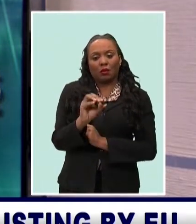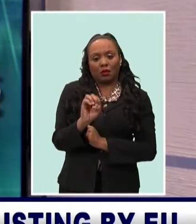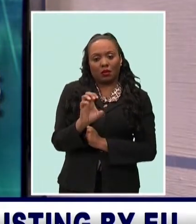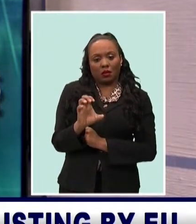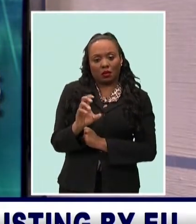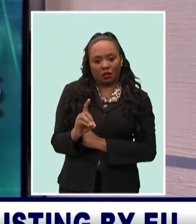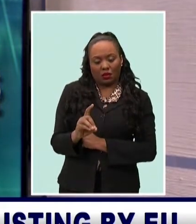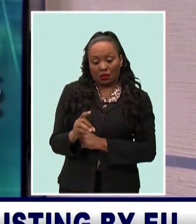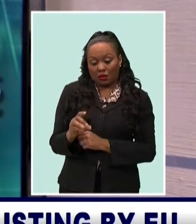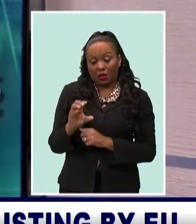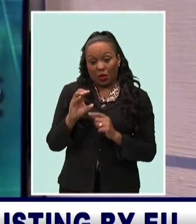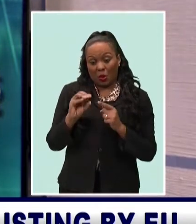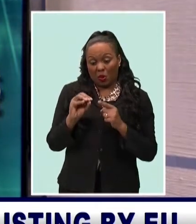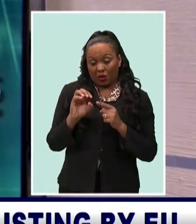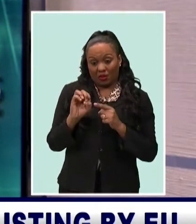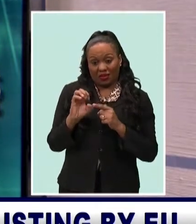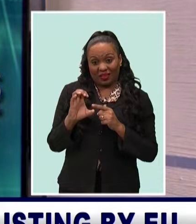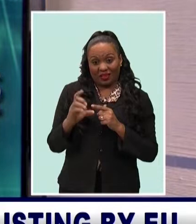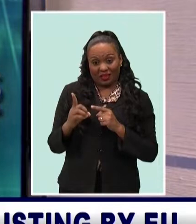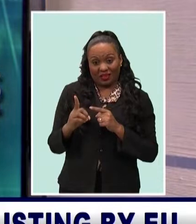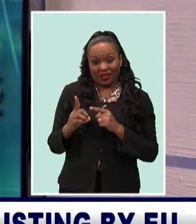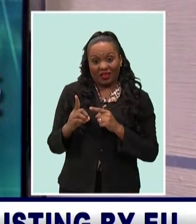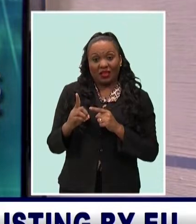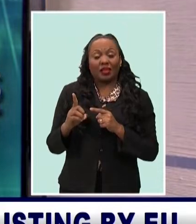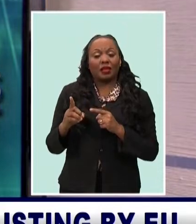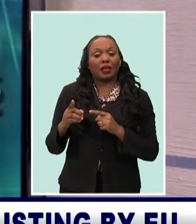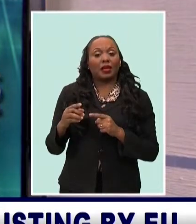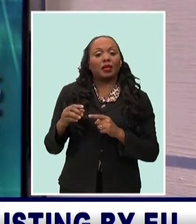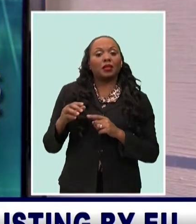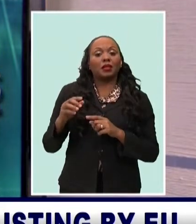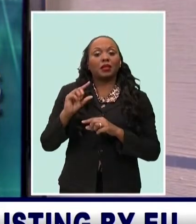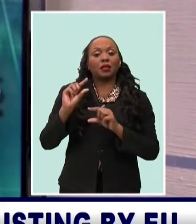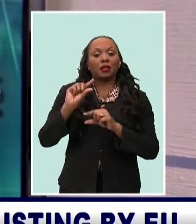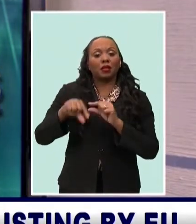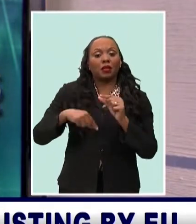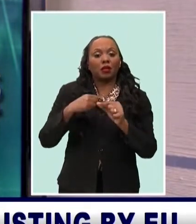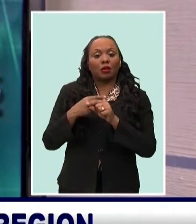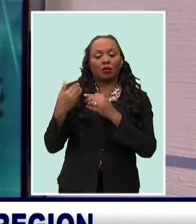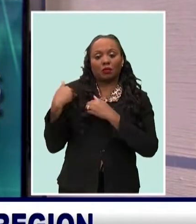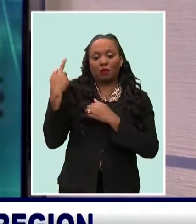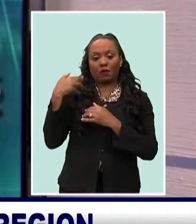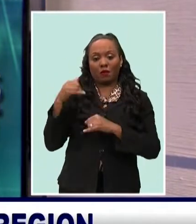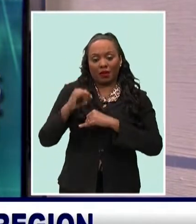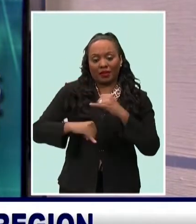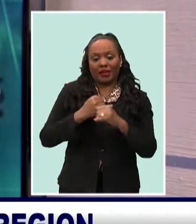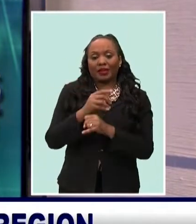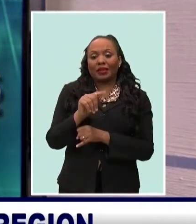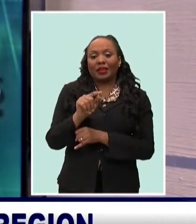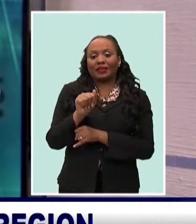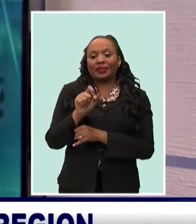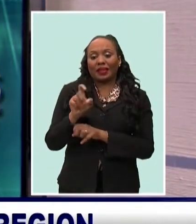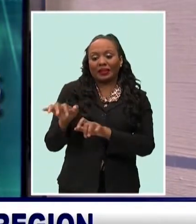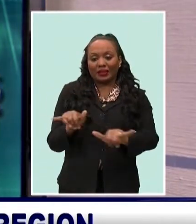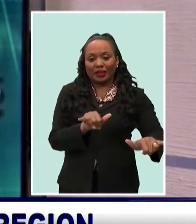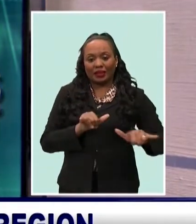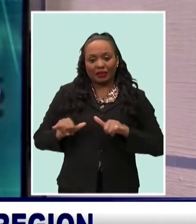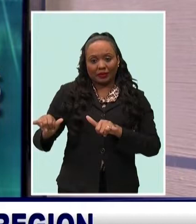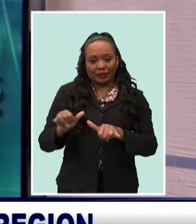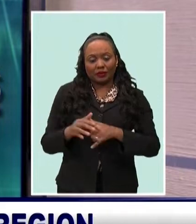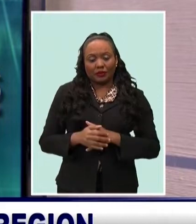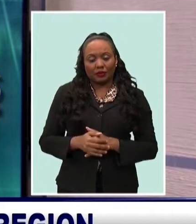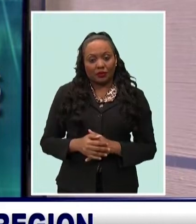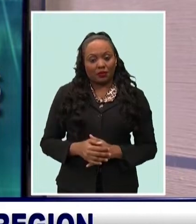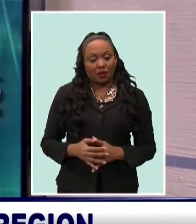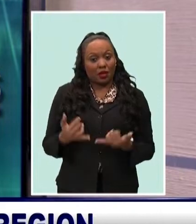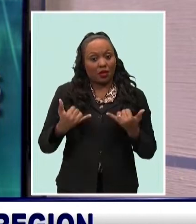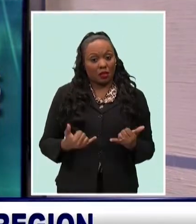globally recognized body for the setting and monitoring of international tax standards. And time now to take a look at how those